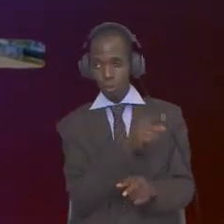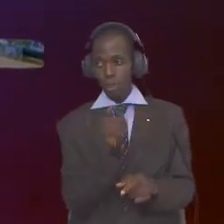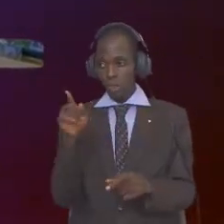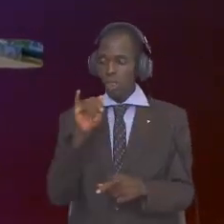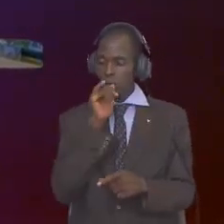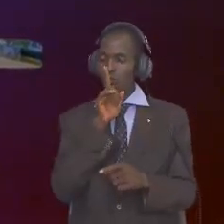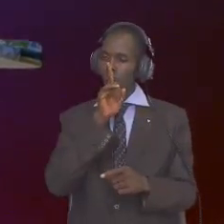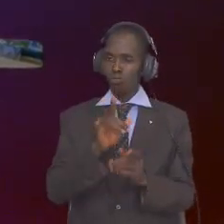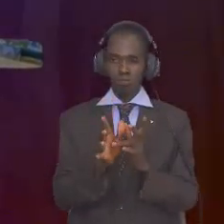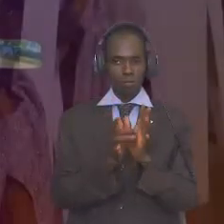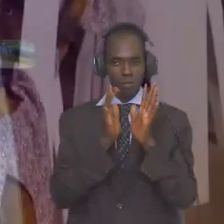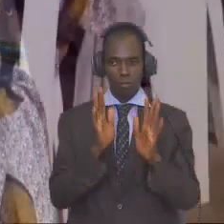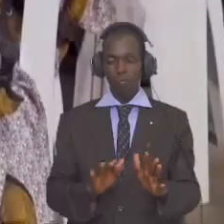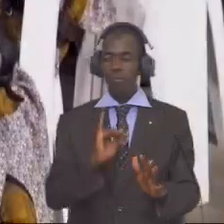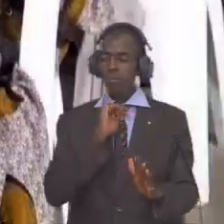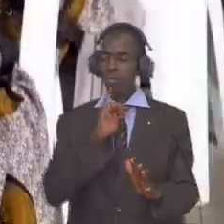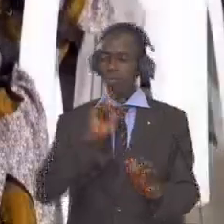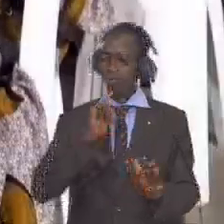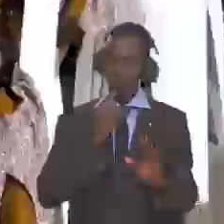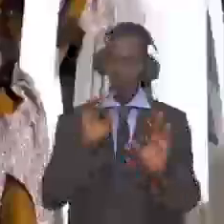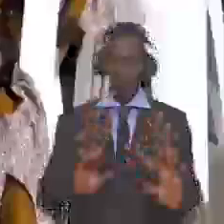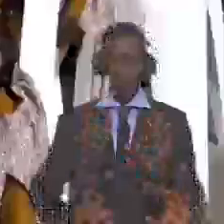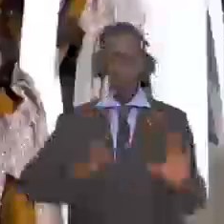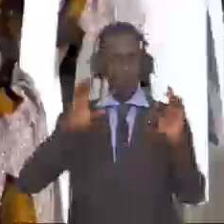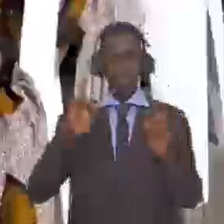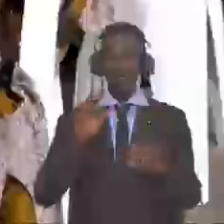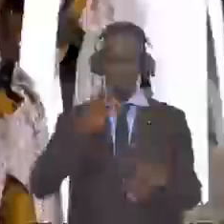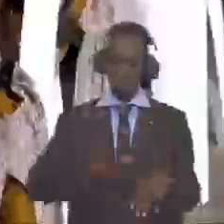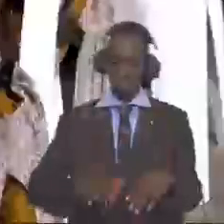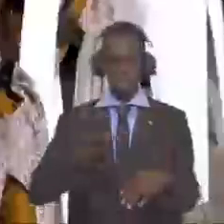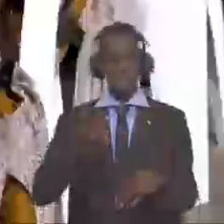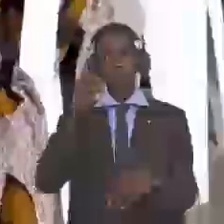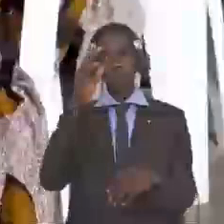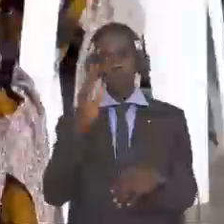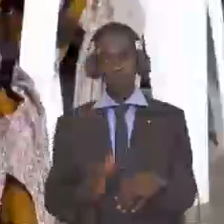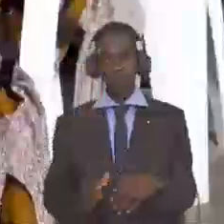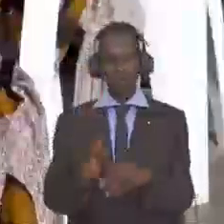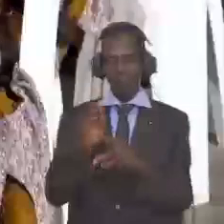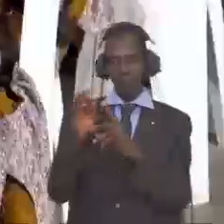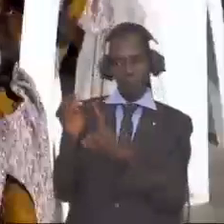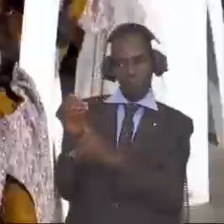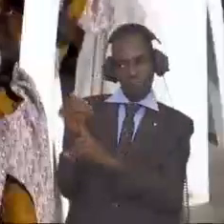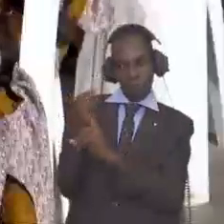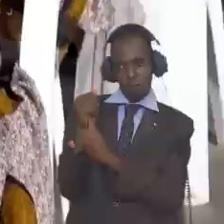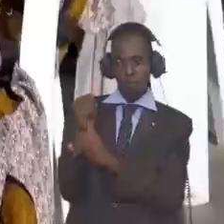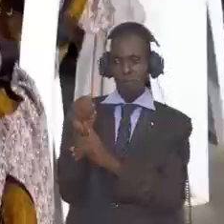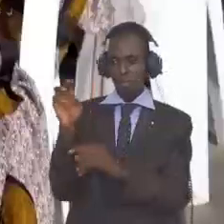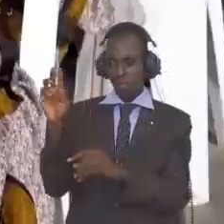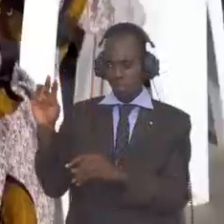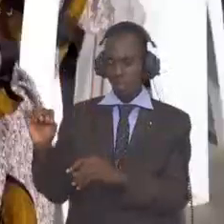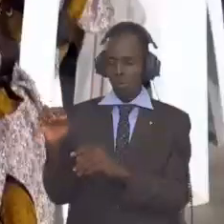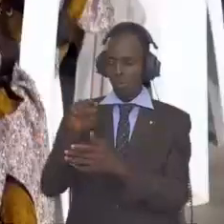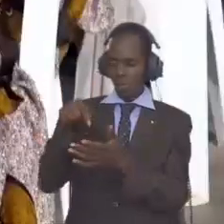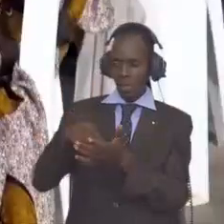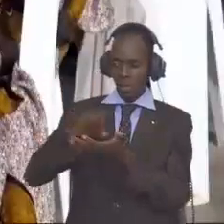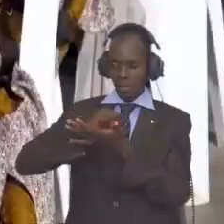of God. He's a consecrated, committed child of God. Hold such people, such